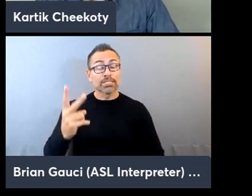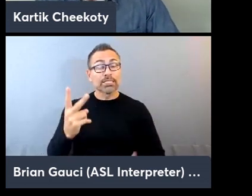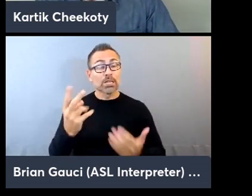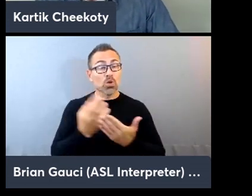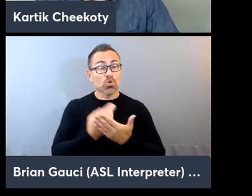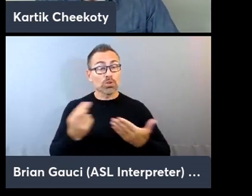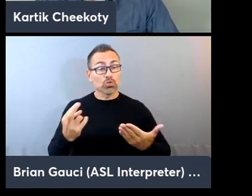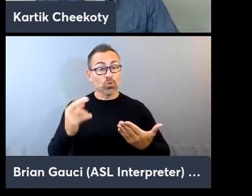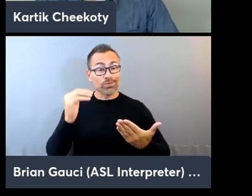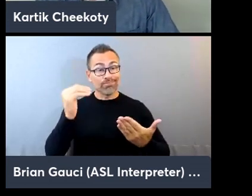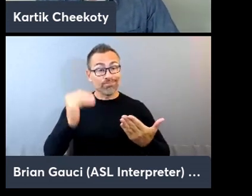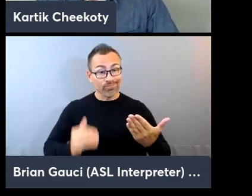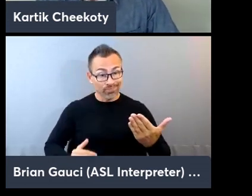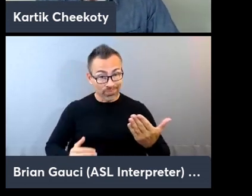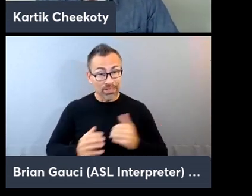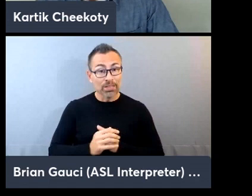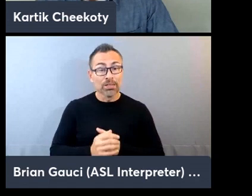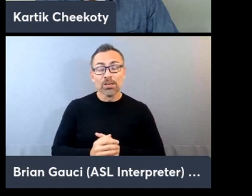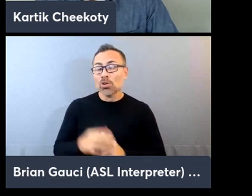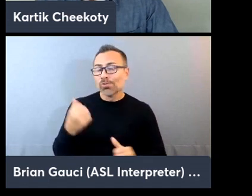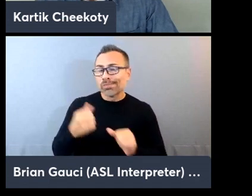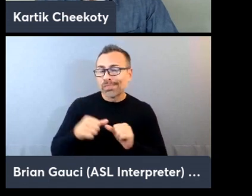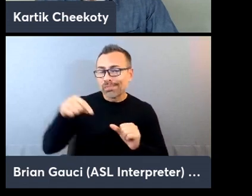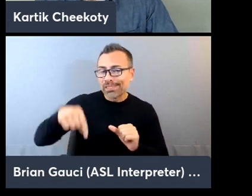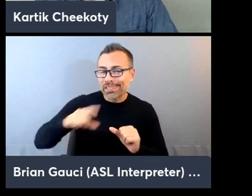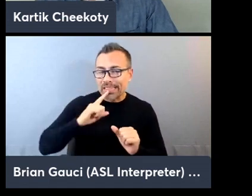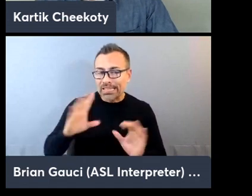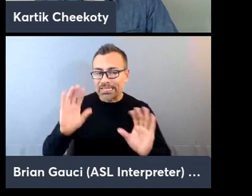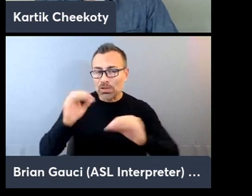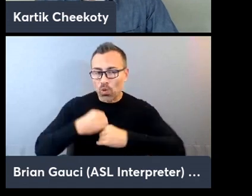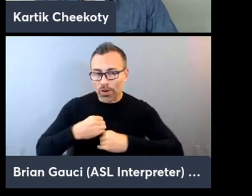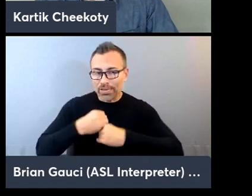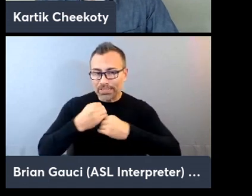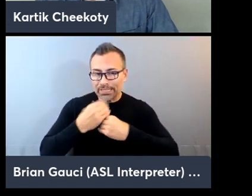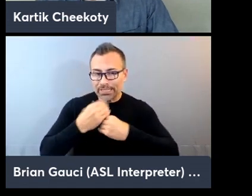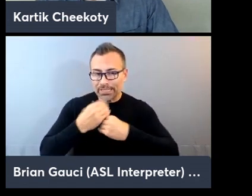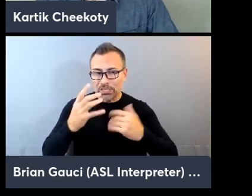is an organization view. So if this recommendation is actually applicable across